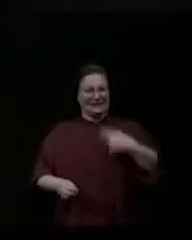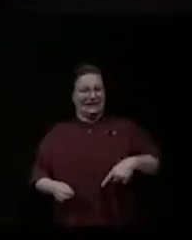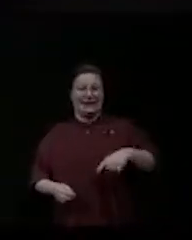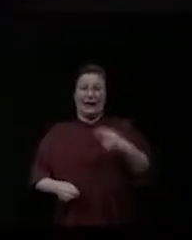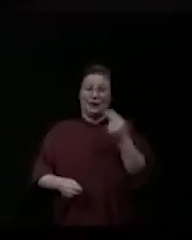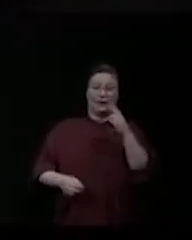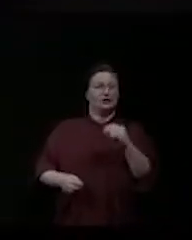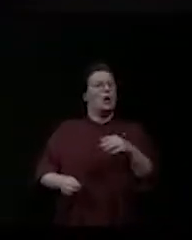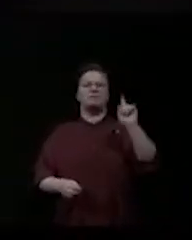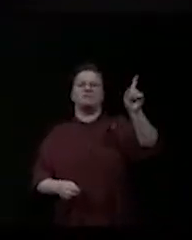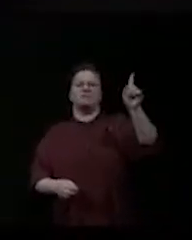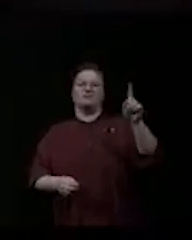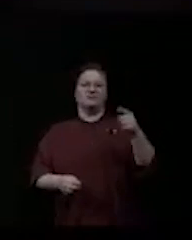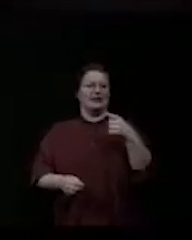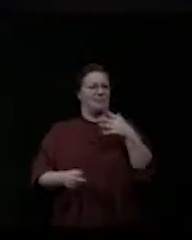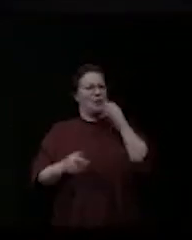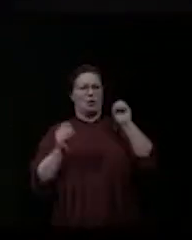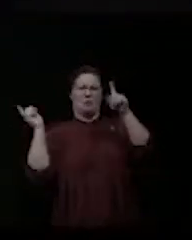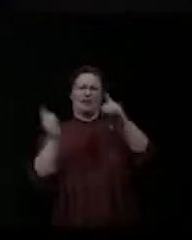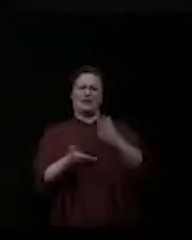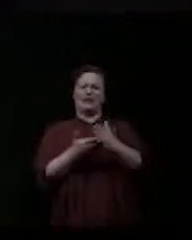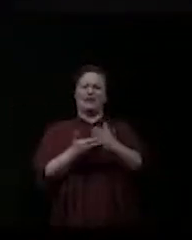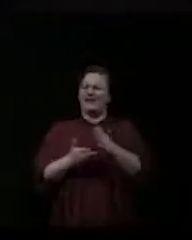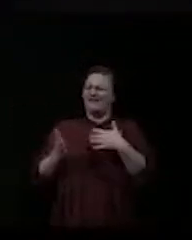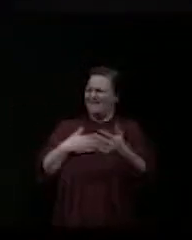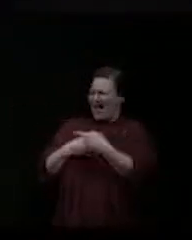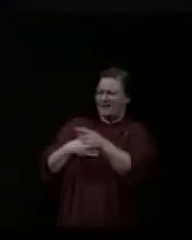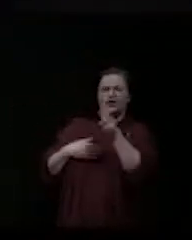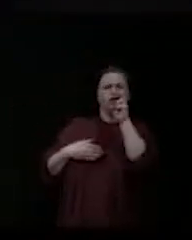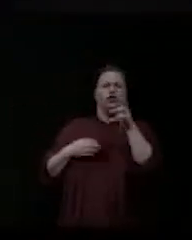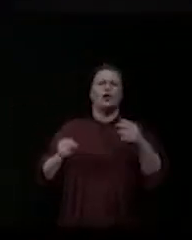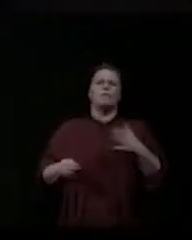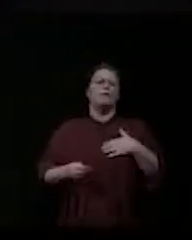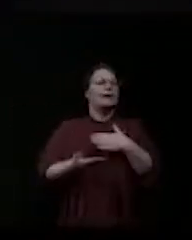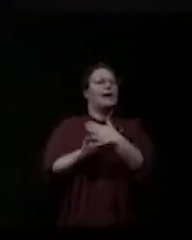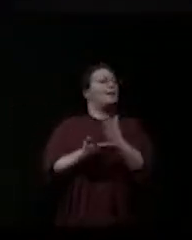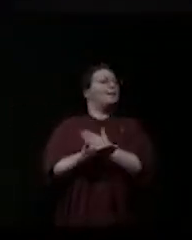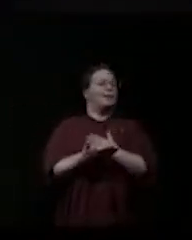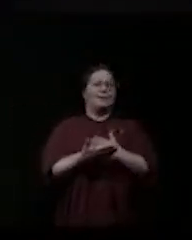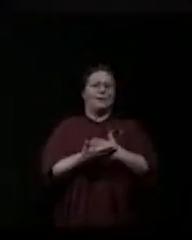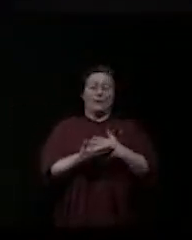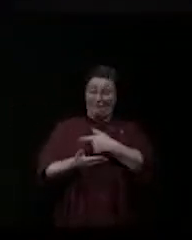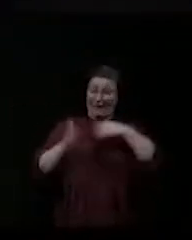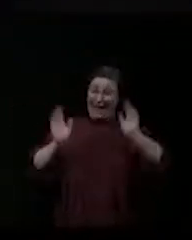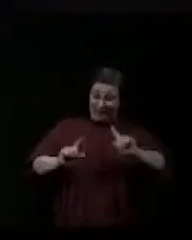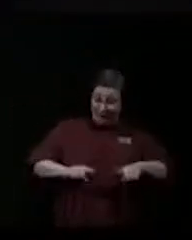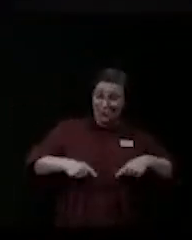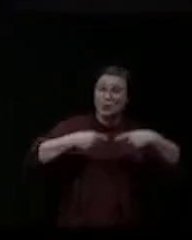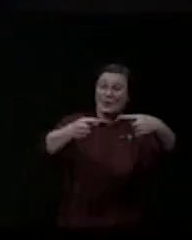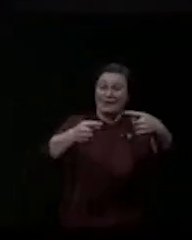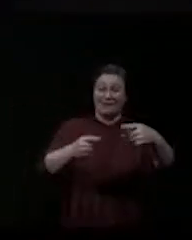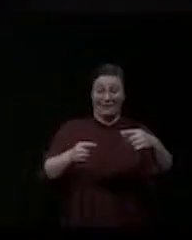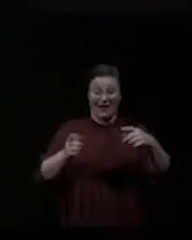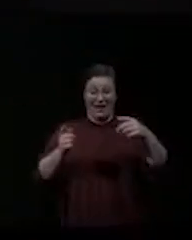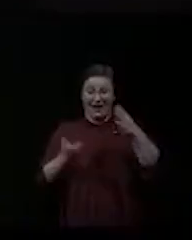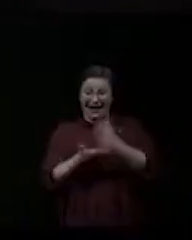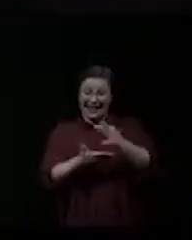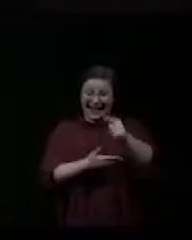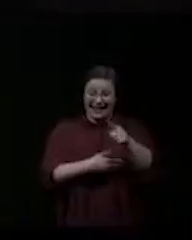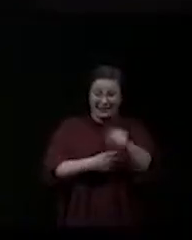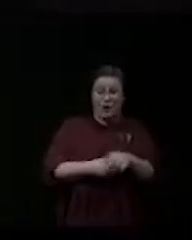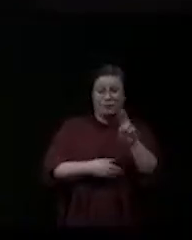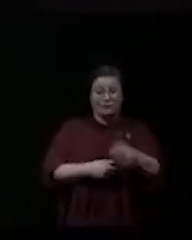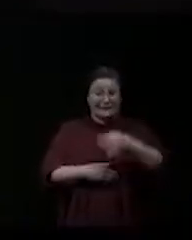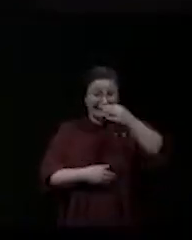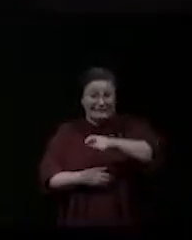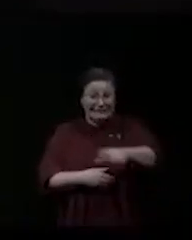the US in an apparent attempt to erase some of the progress on the rights of those who are most